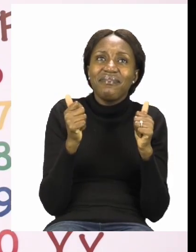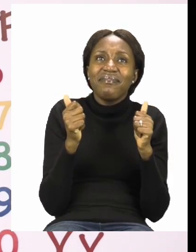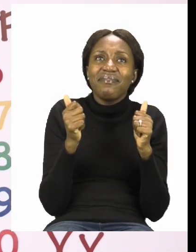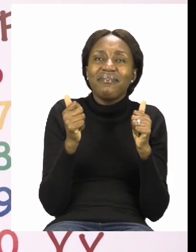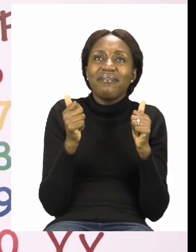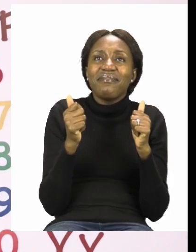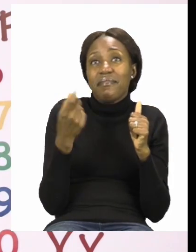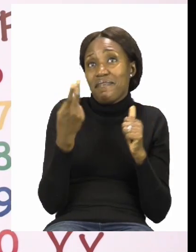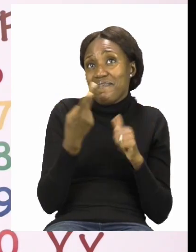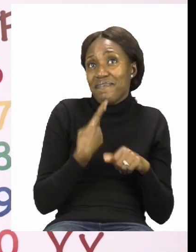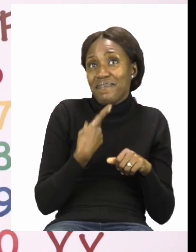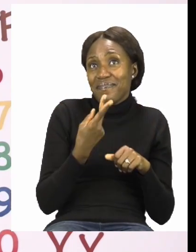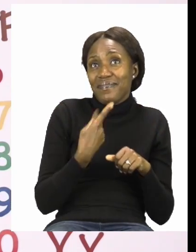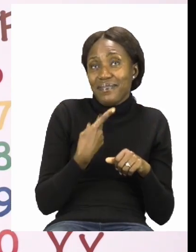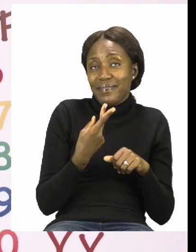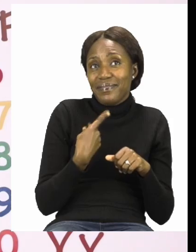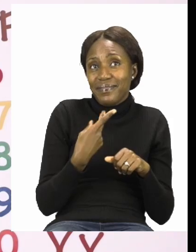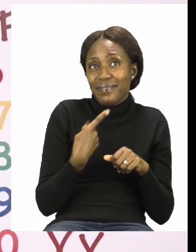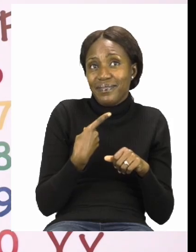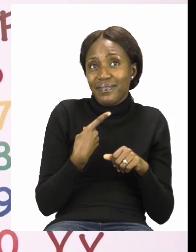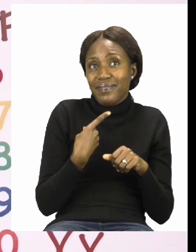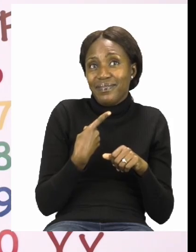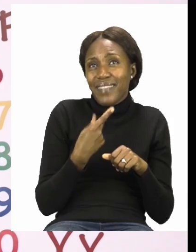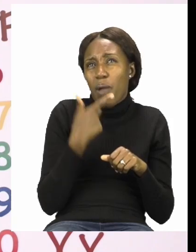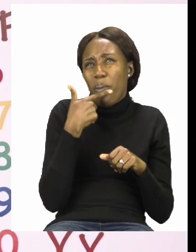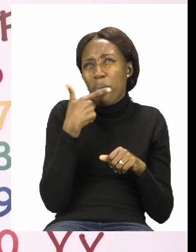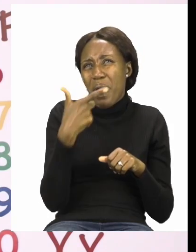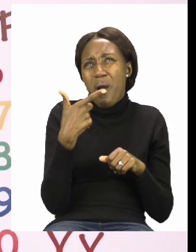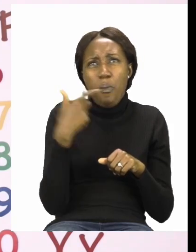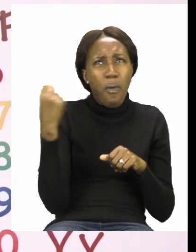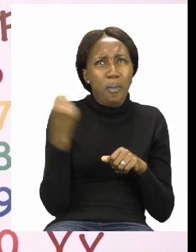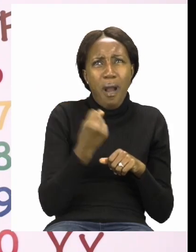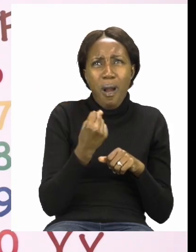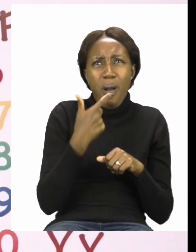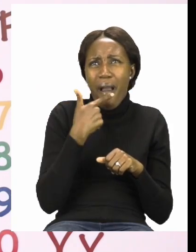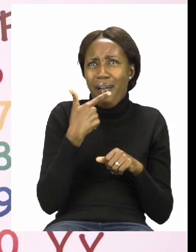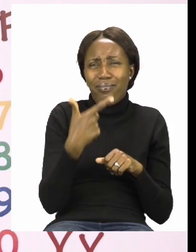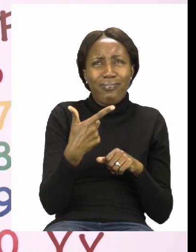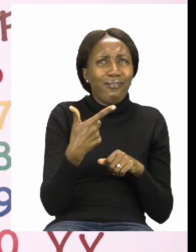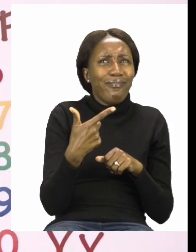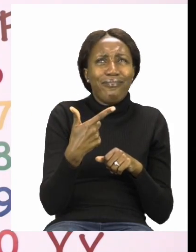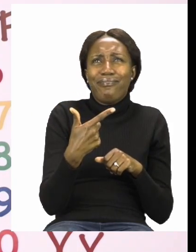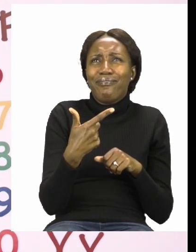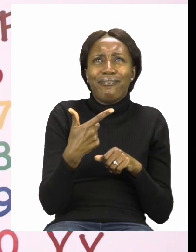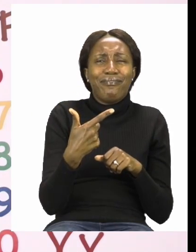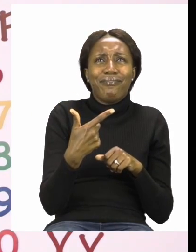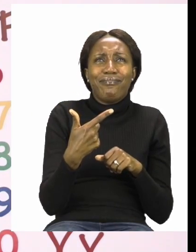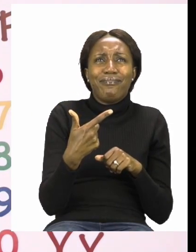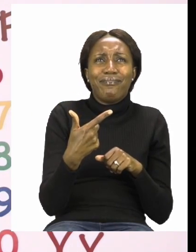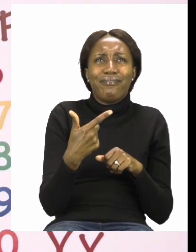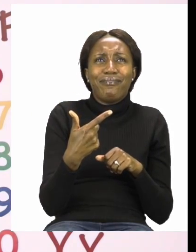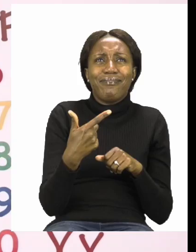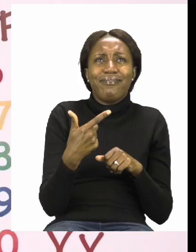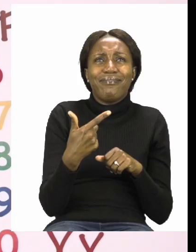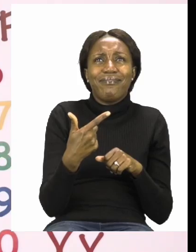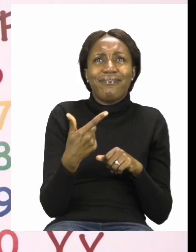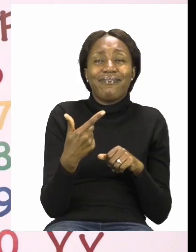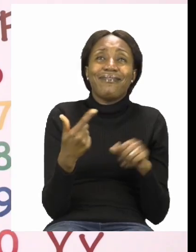from Sashi and I, we would like to say thank you for joining us today. And